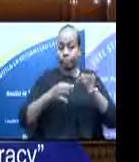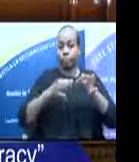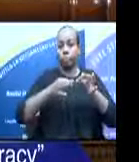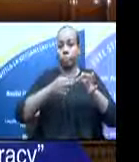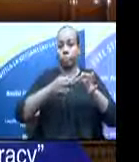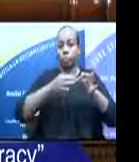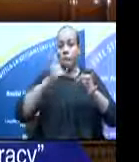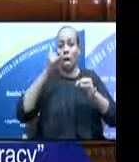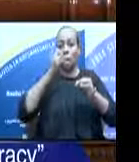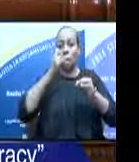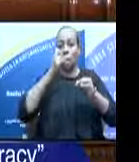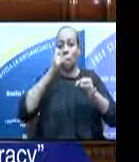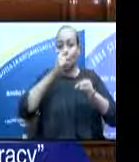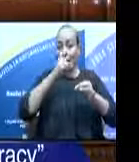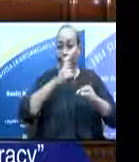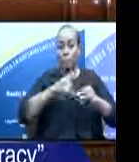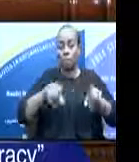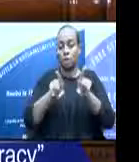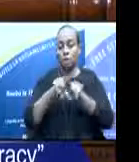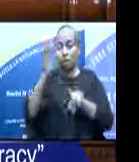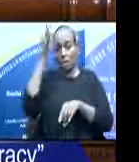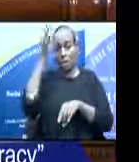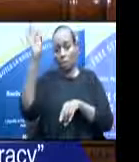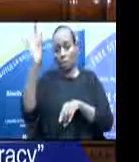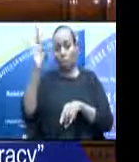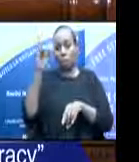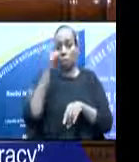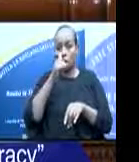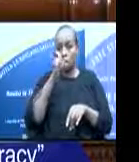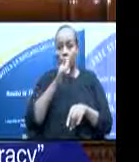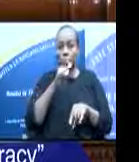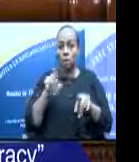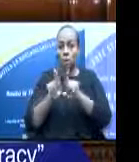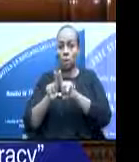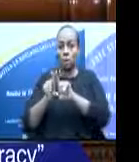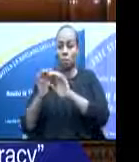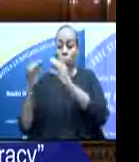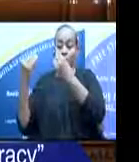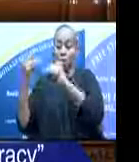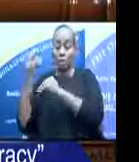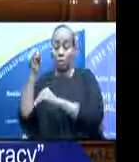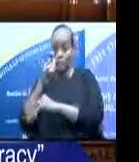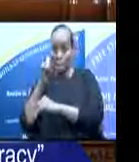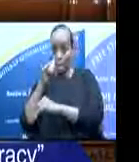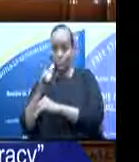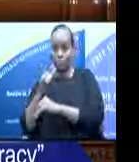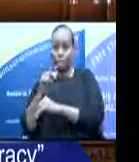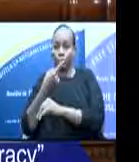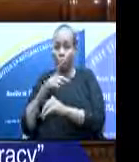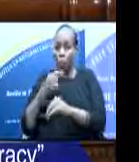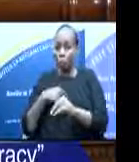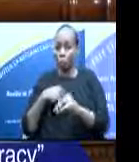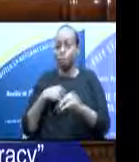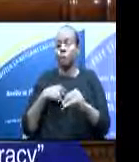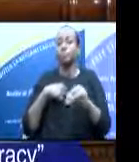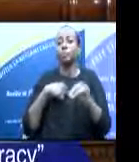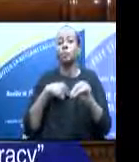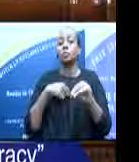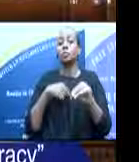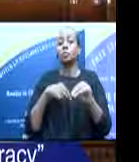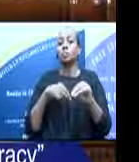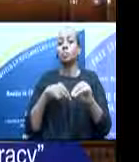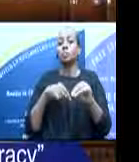crimes, state crime, and state corporate crime. Madam Speaker, in closing, the